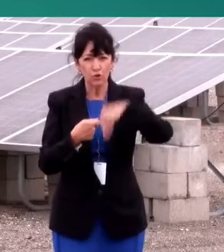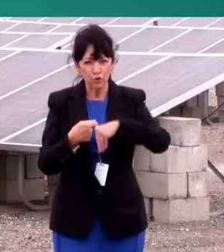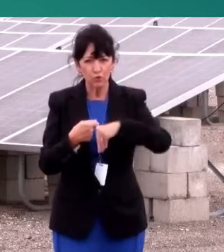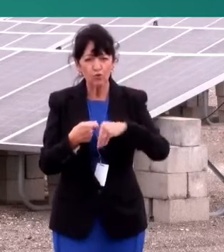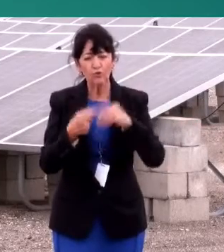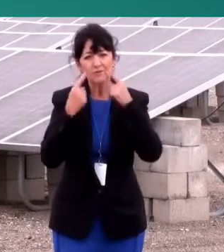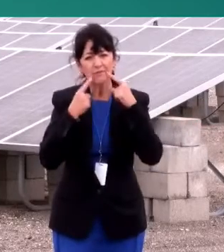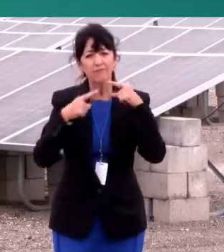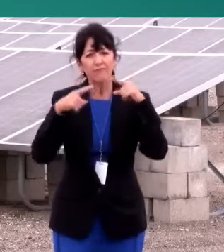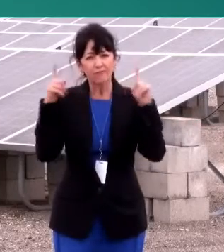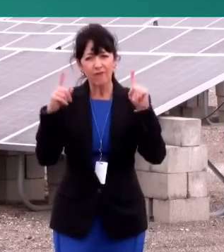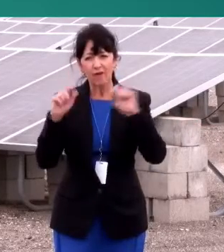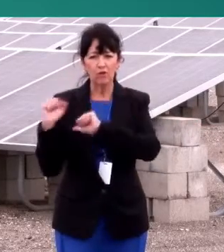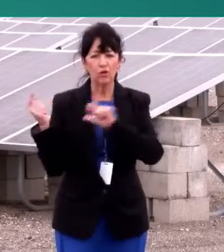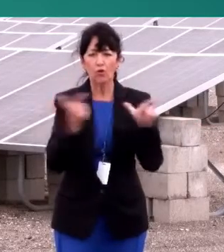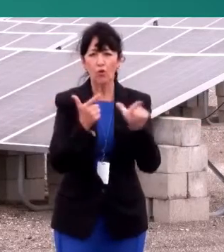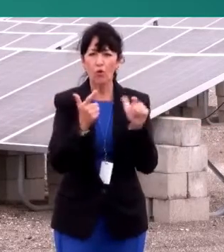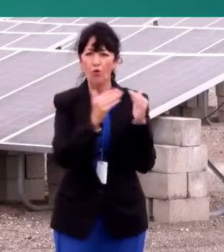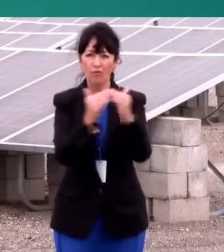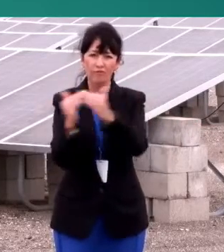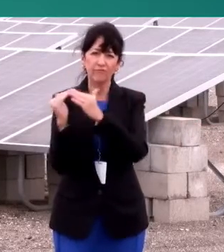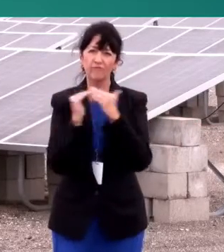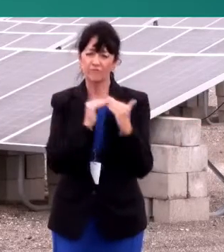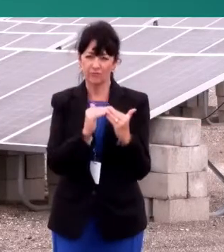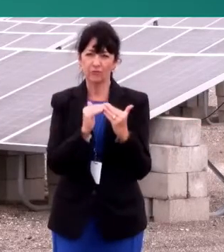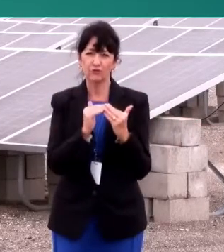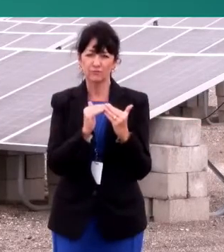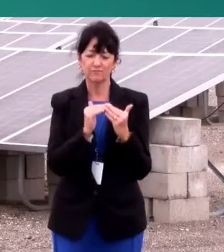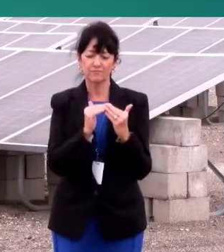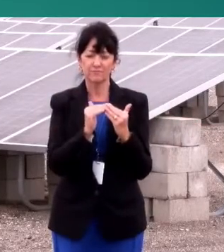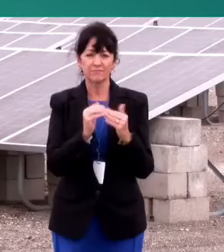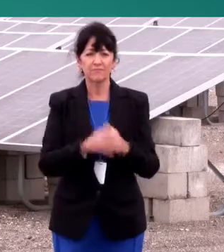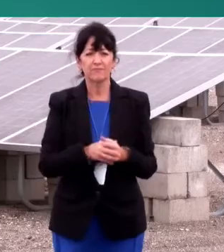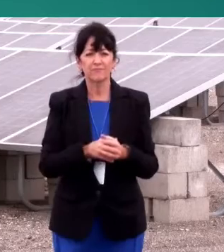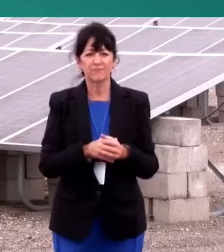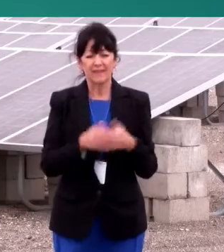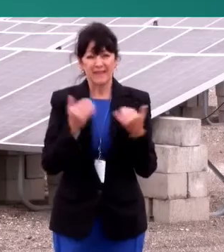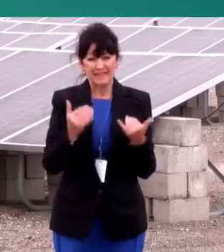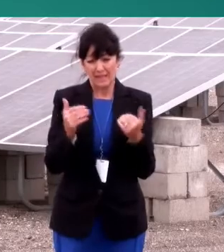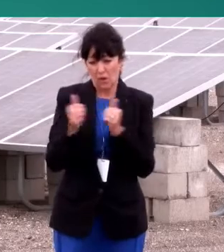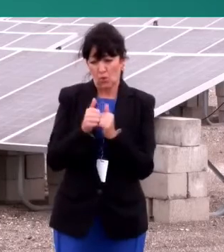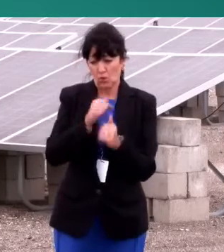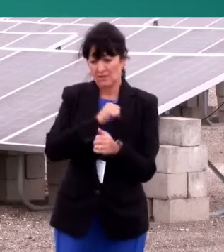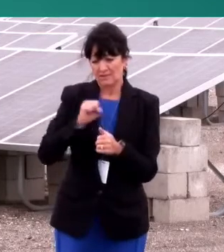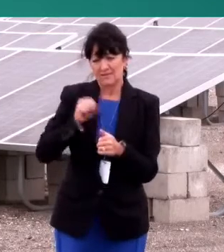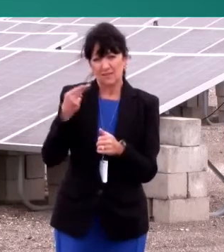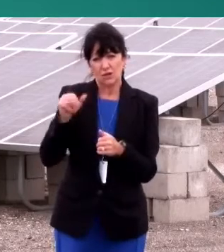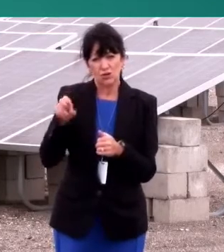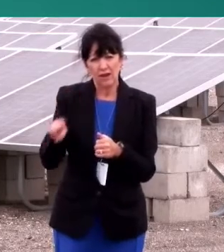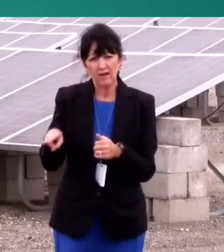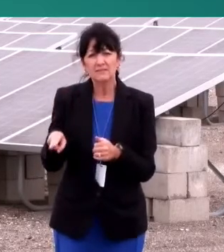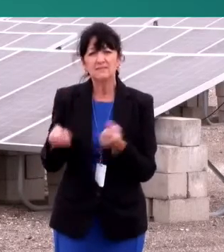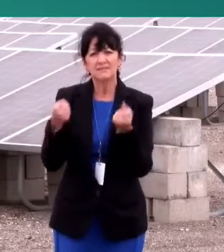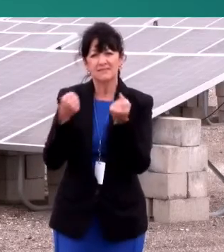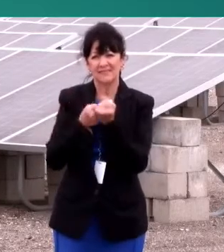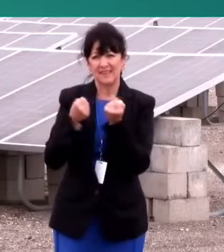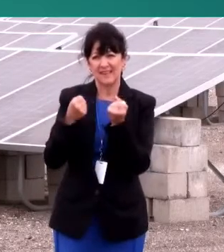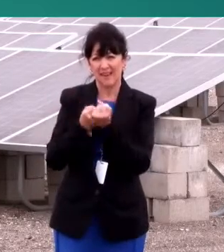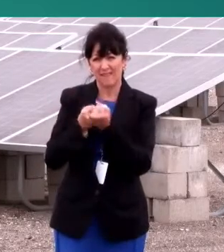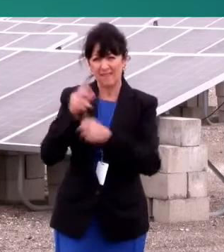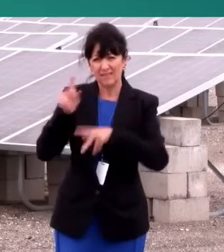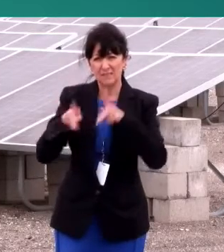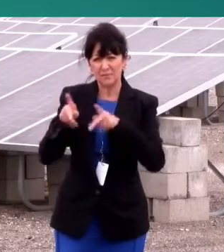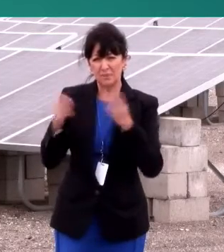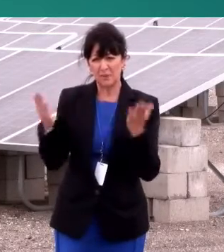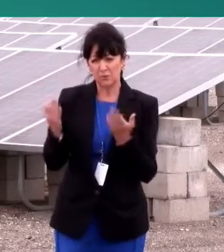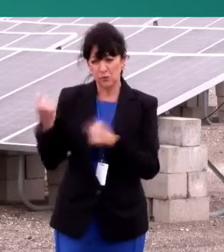those families. Together with Senator Hansen and others in the GA and the advocates here today, we have shown